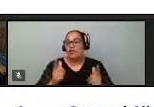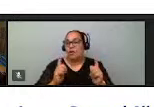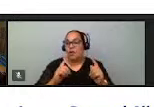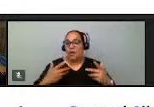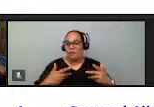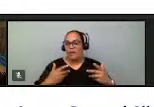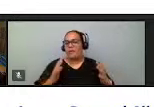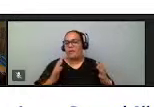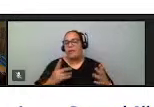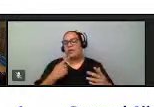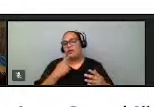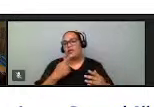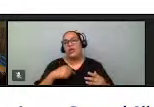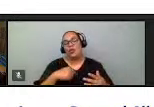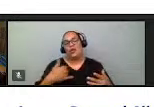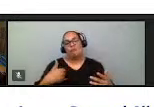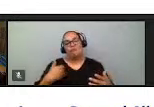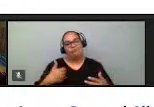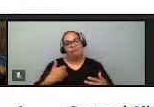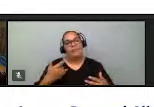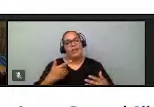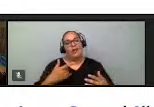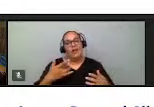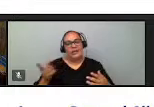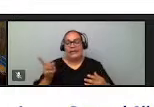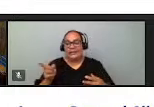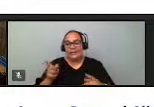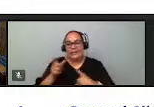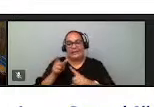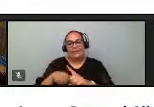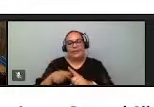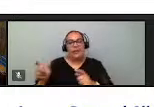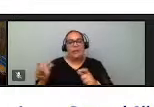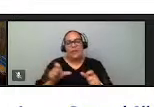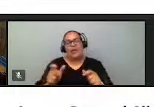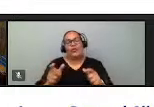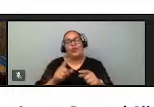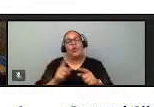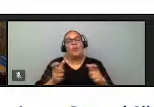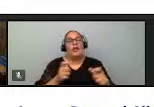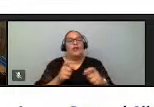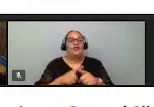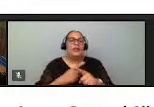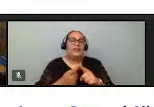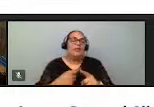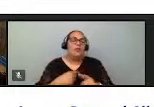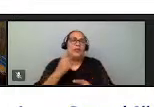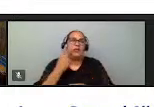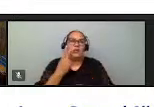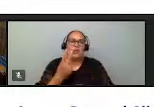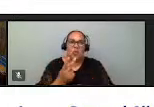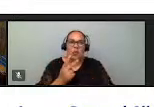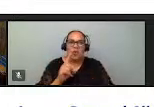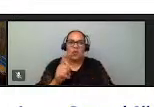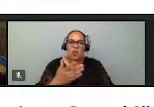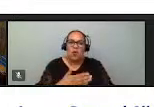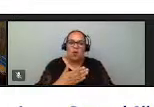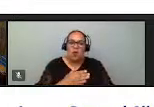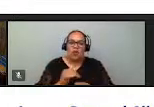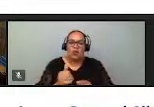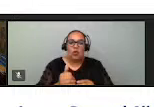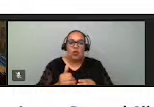me just to say that we are delighted that he's back as managing executive we saw him uh work this